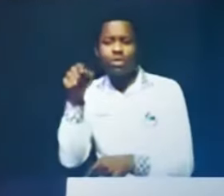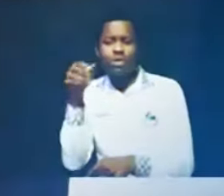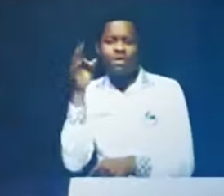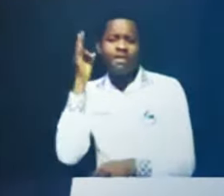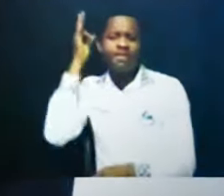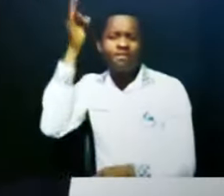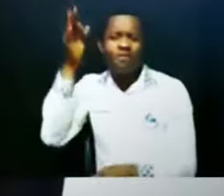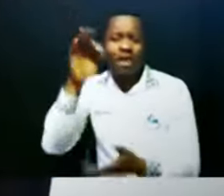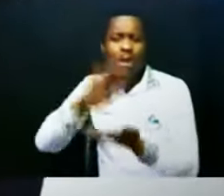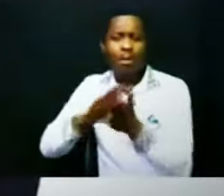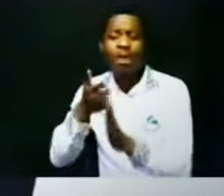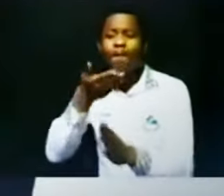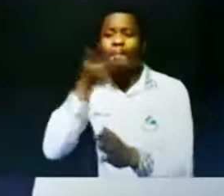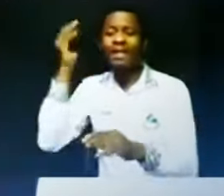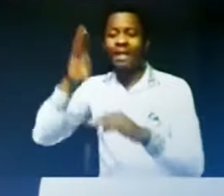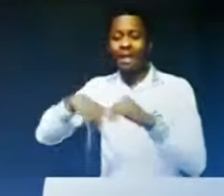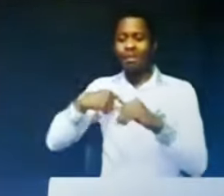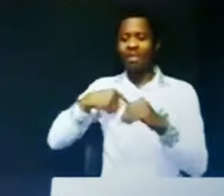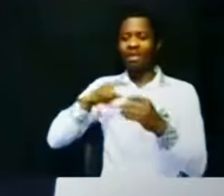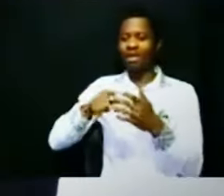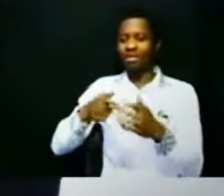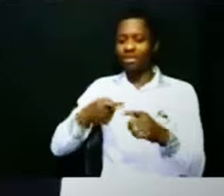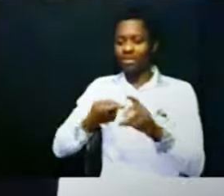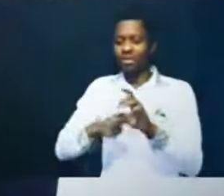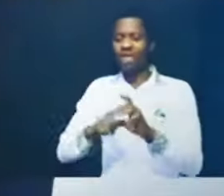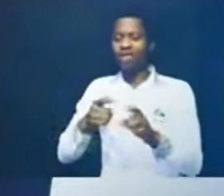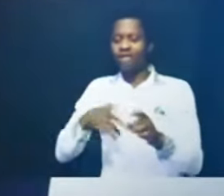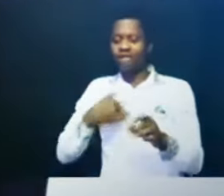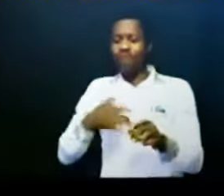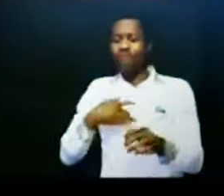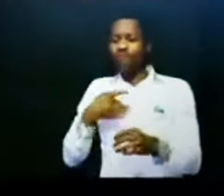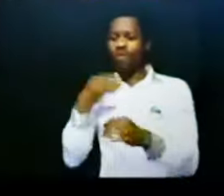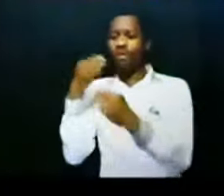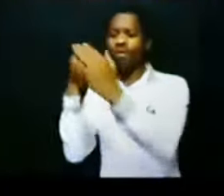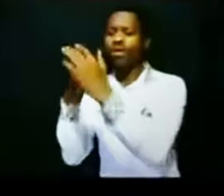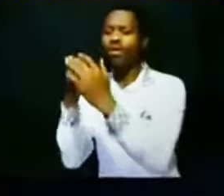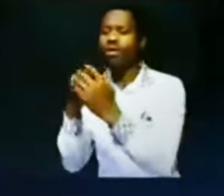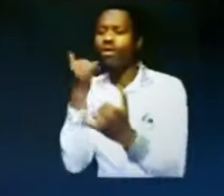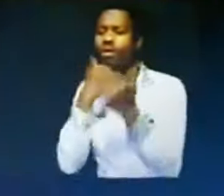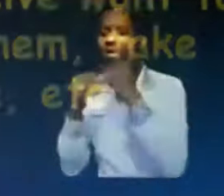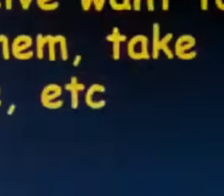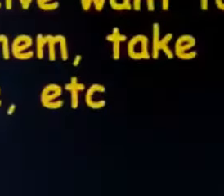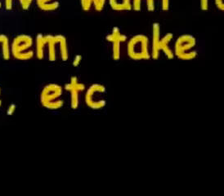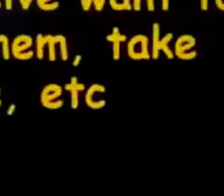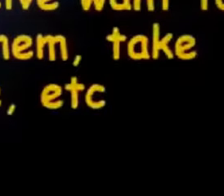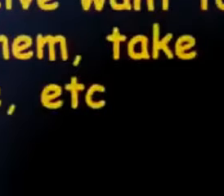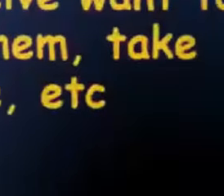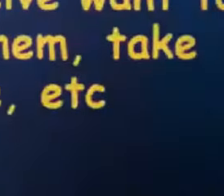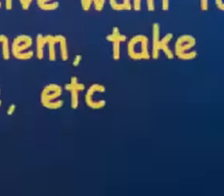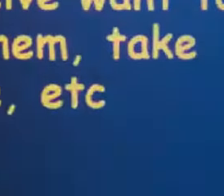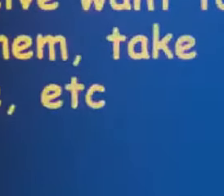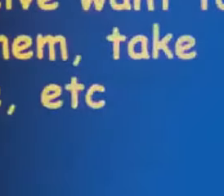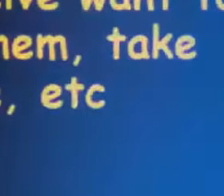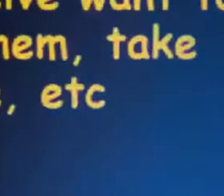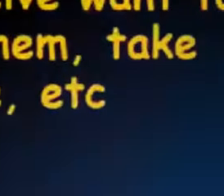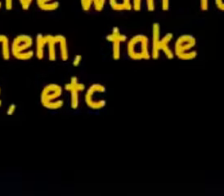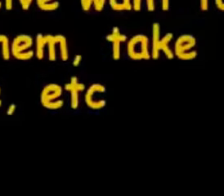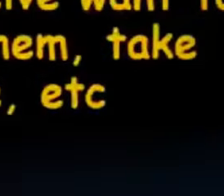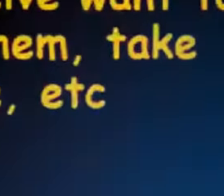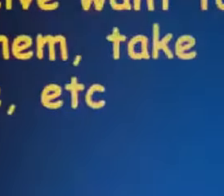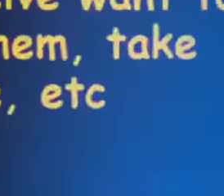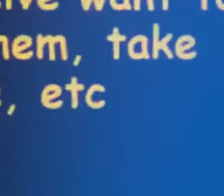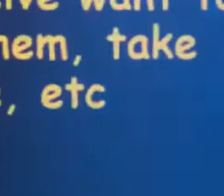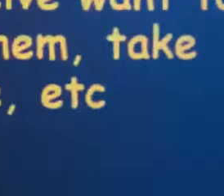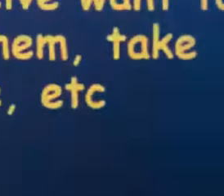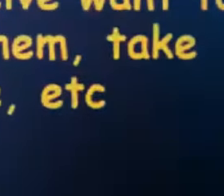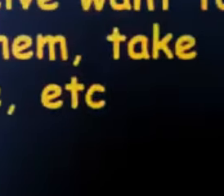People they perceive want to take their place like David want. Like what Saul